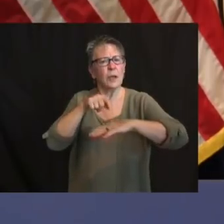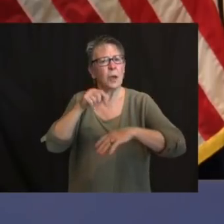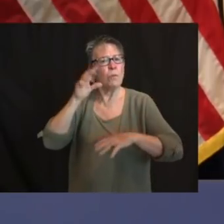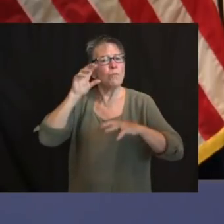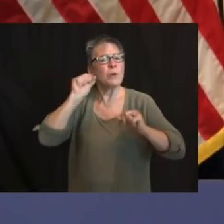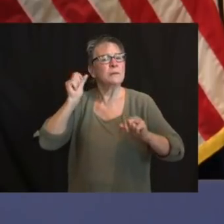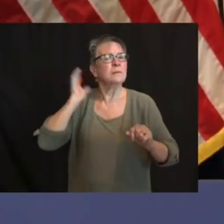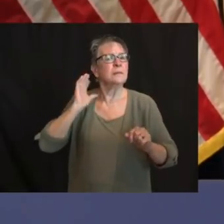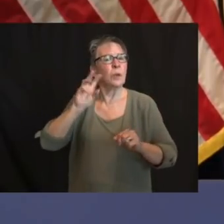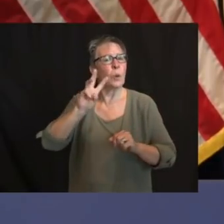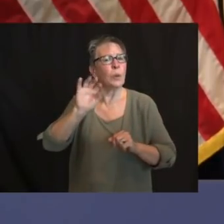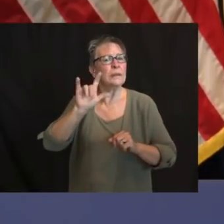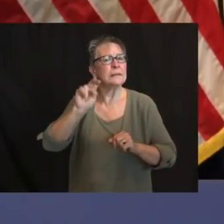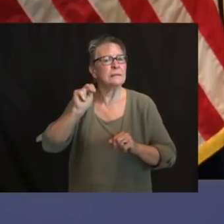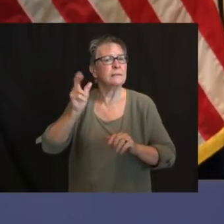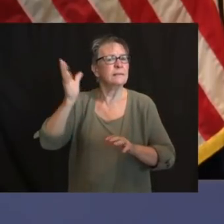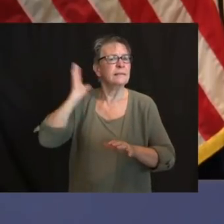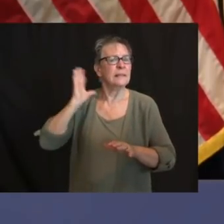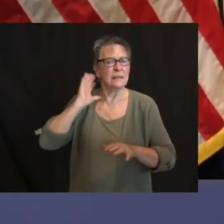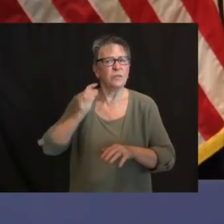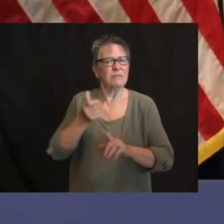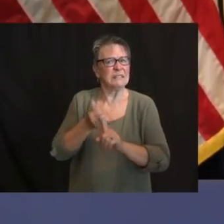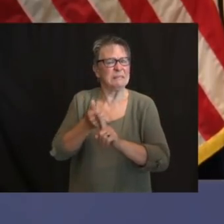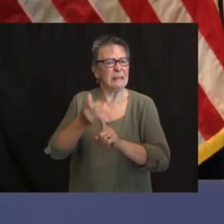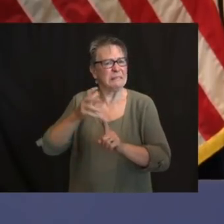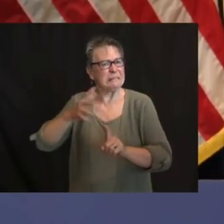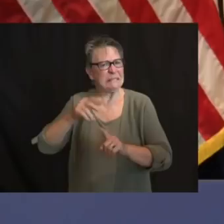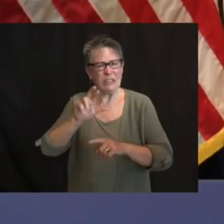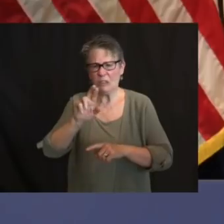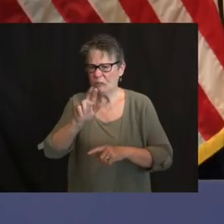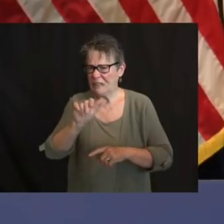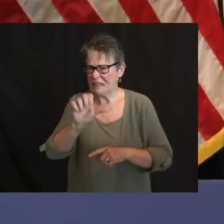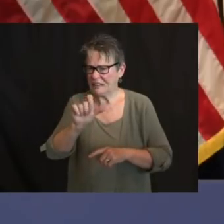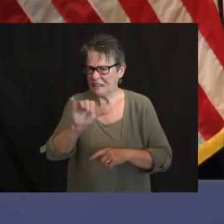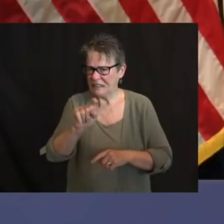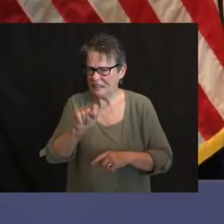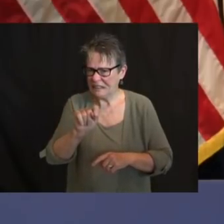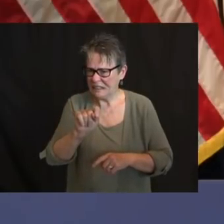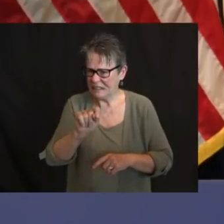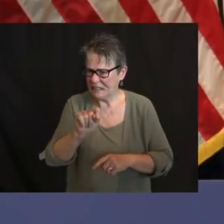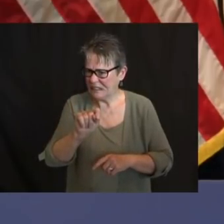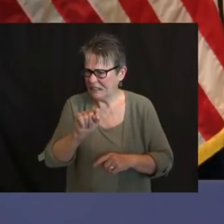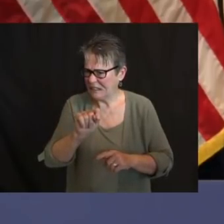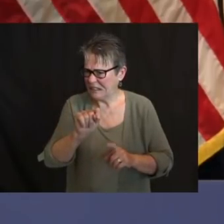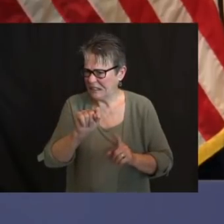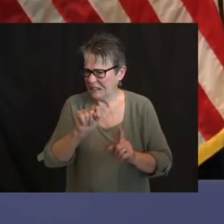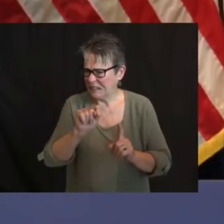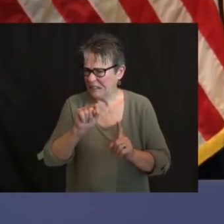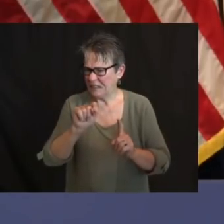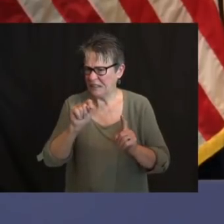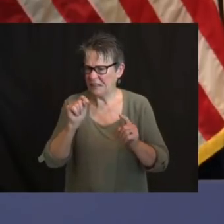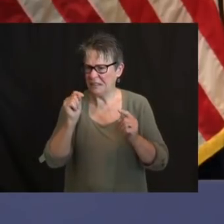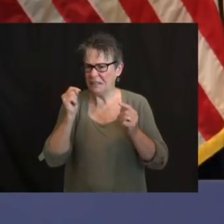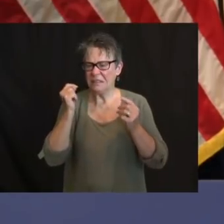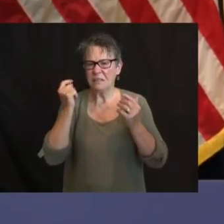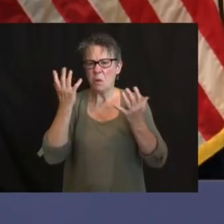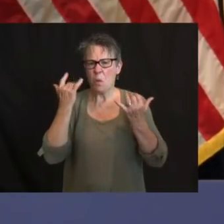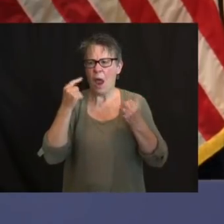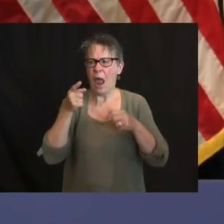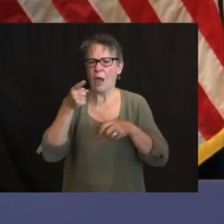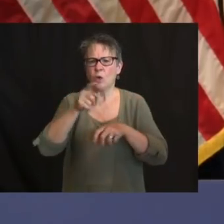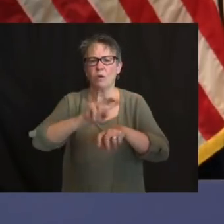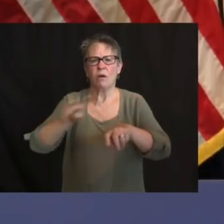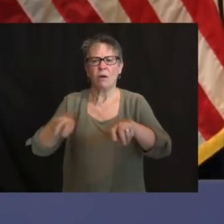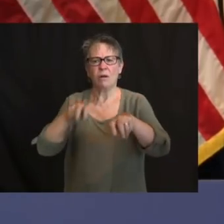at Princeton renamed. So I'm just wondering, why did you choose to pose behind